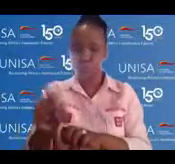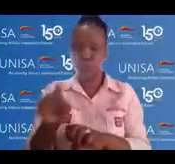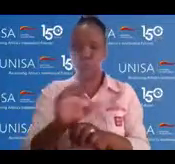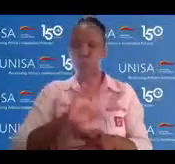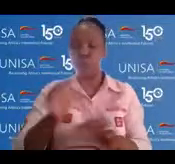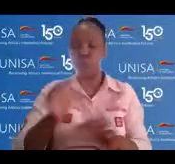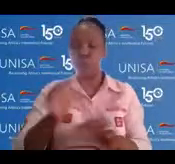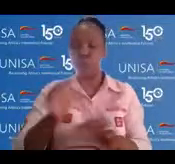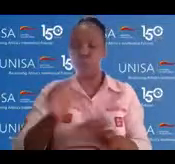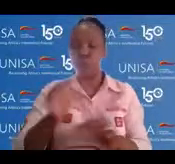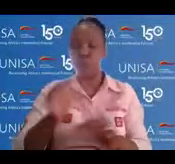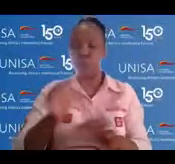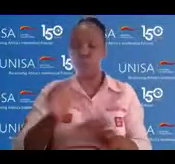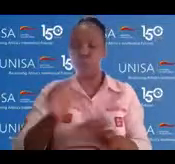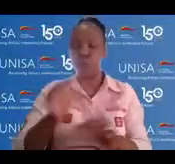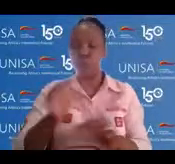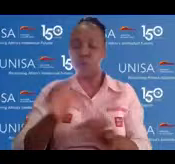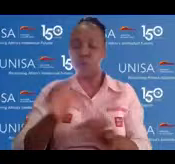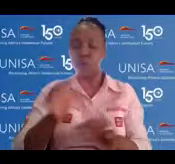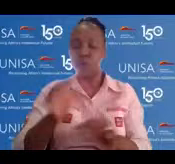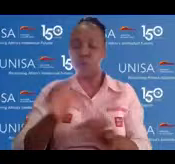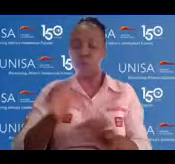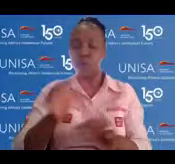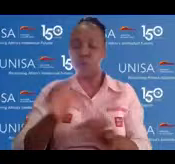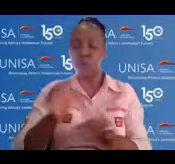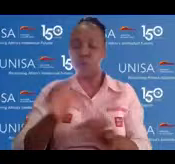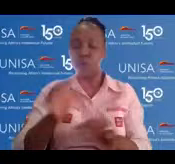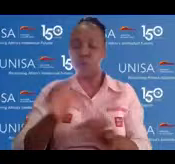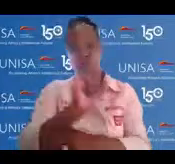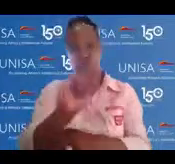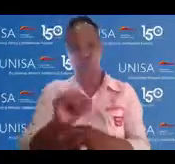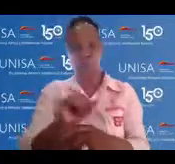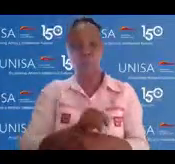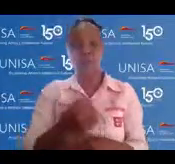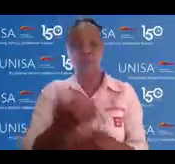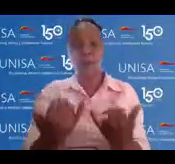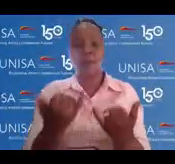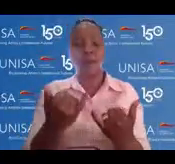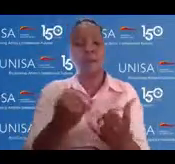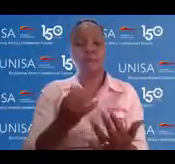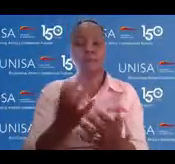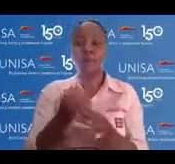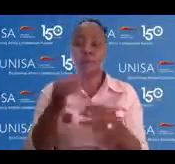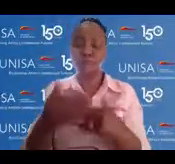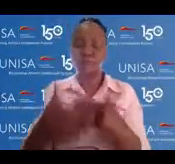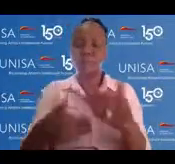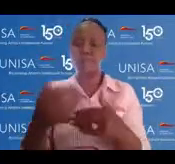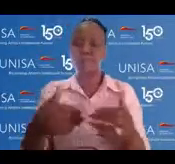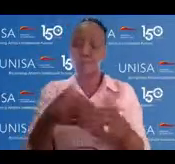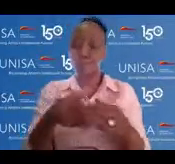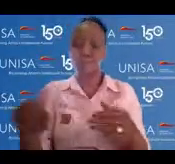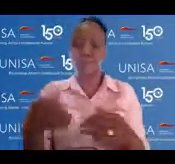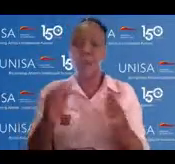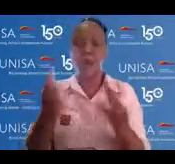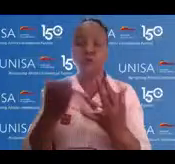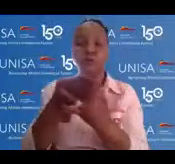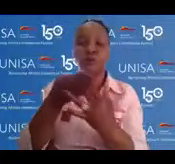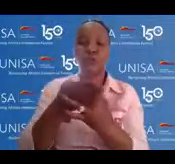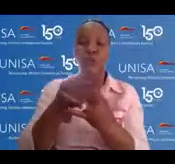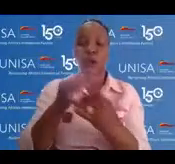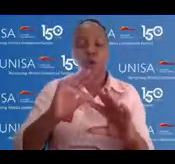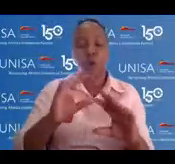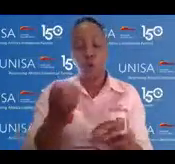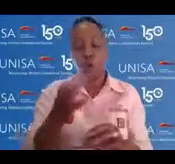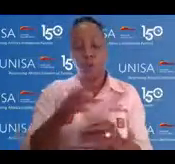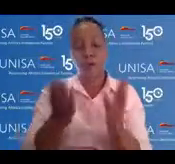instruction or what is required from you. So now I'm going to take you through the how to access or how to upload the profile